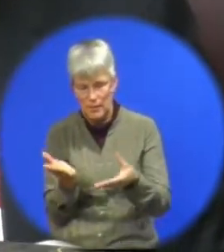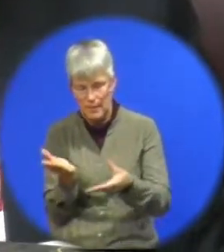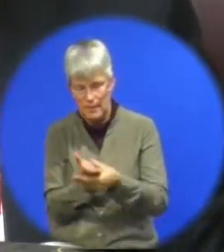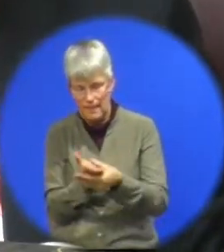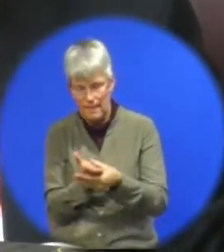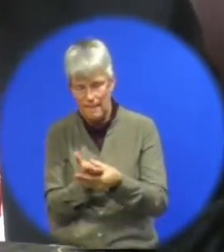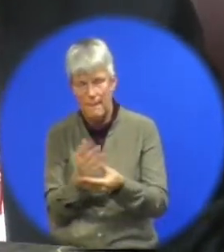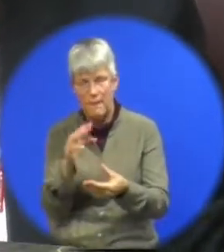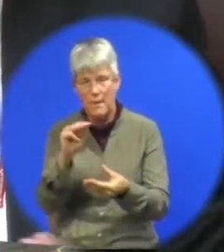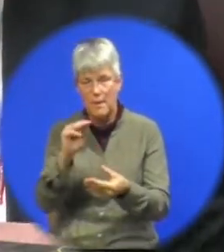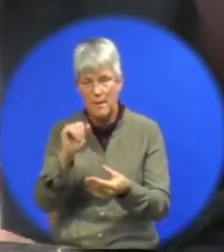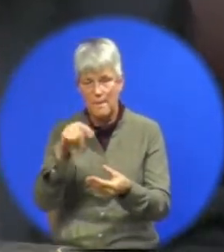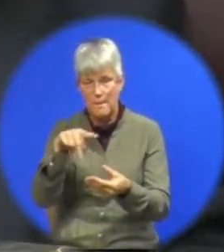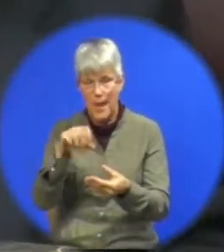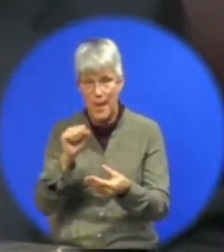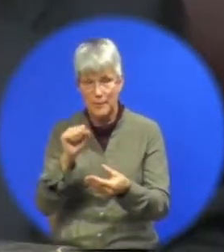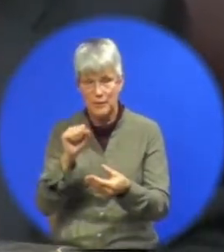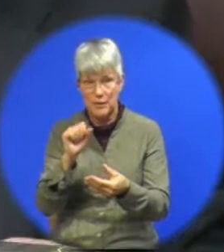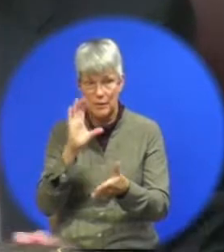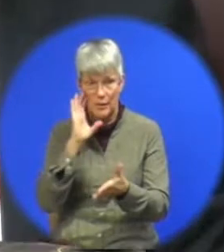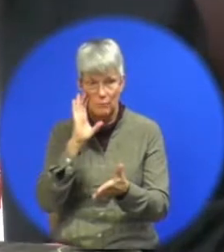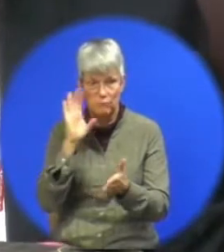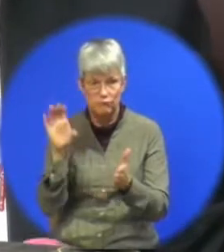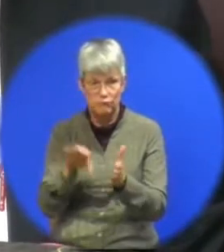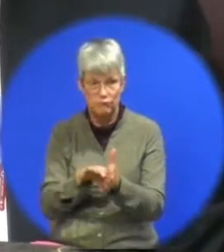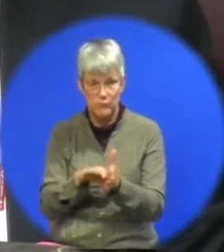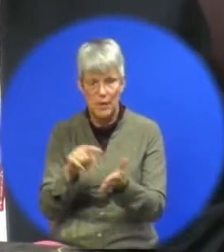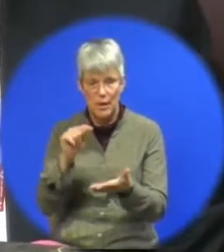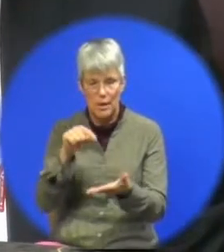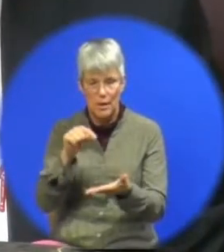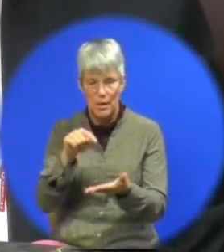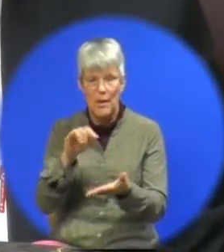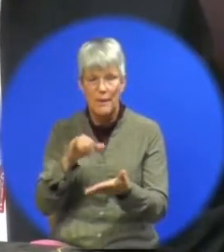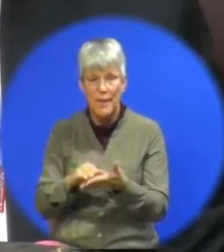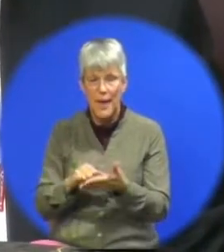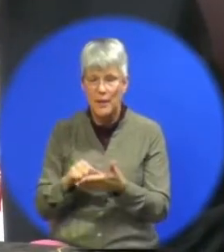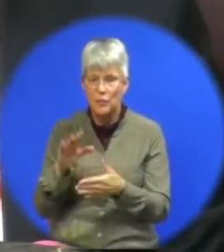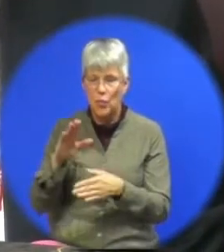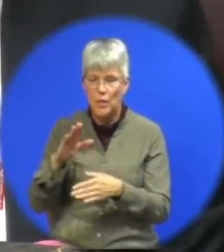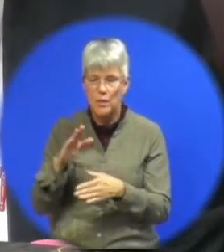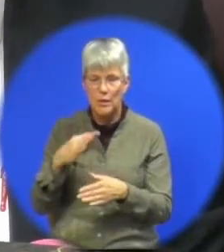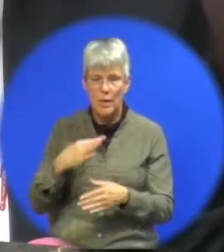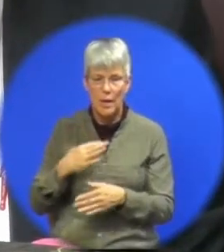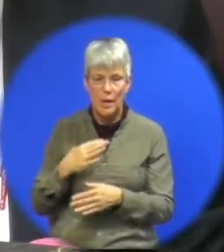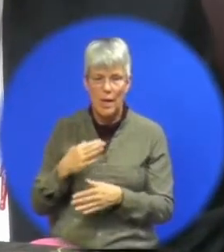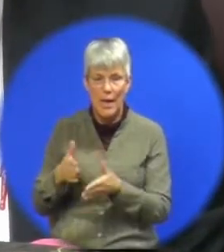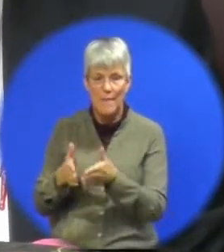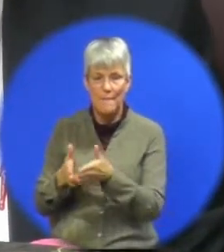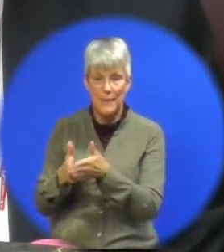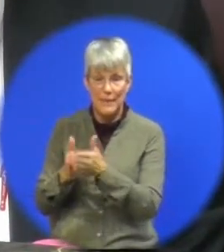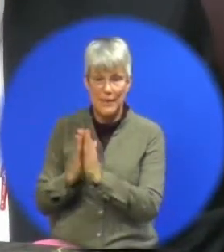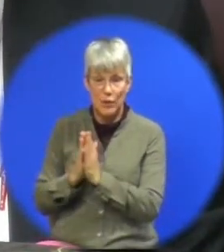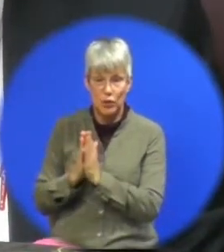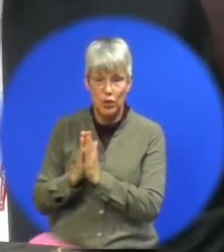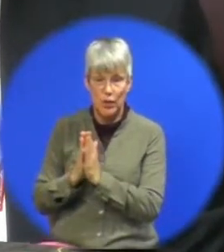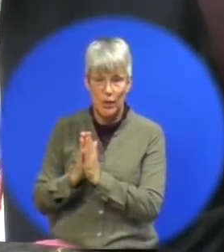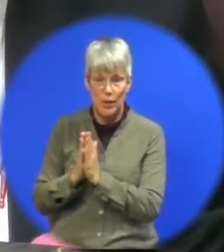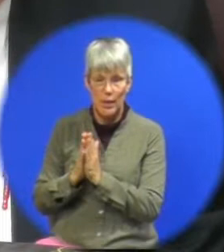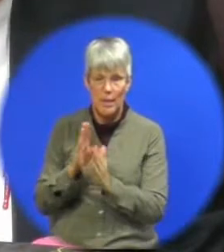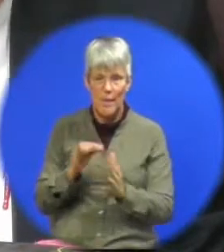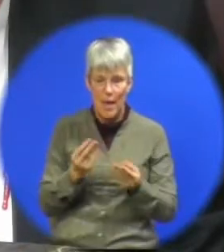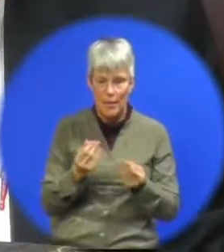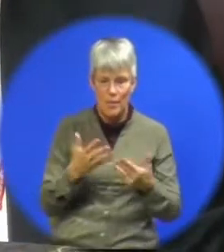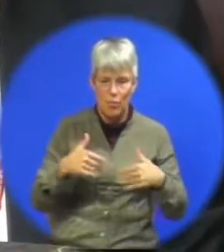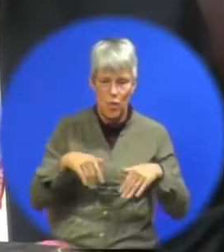maps that depict this area. First, let me say that this was based on an application, a petition presented by the property owner, which